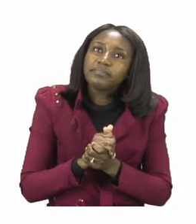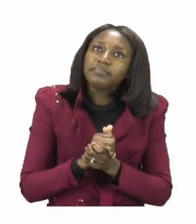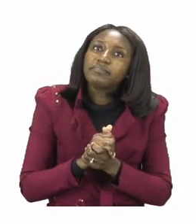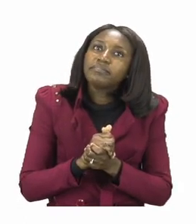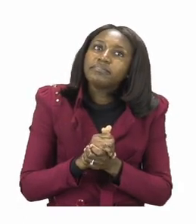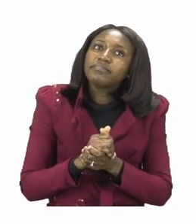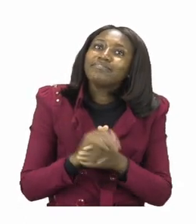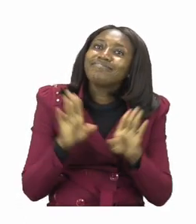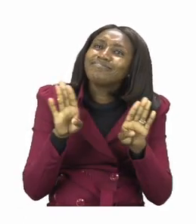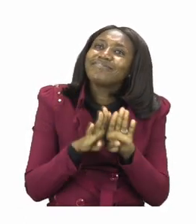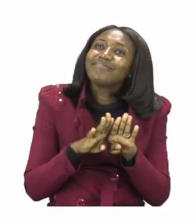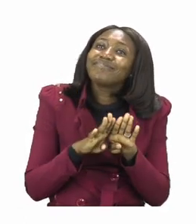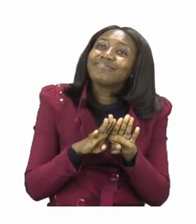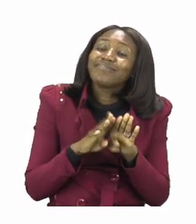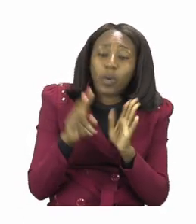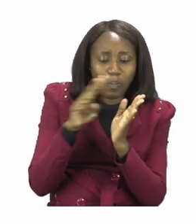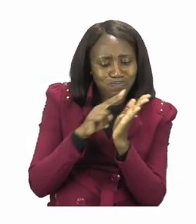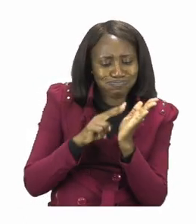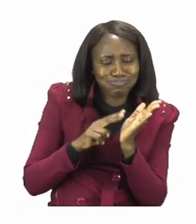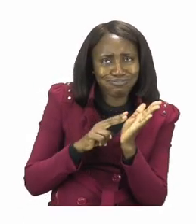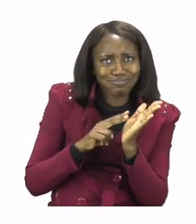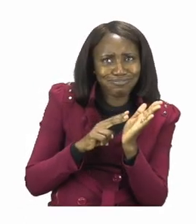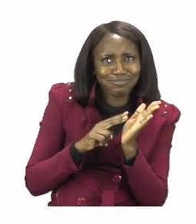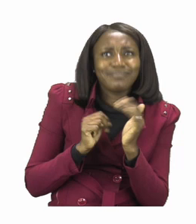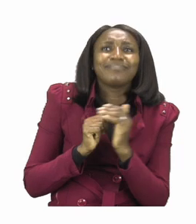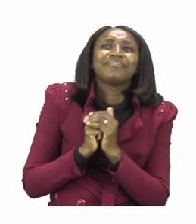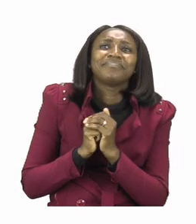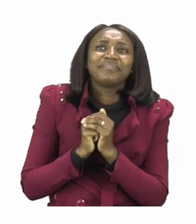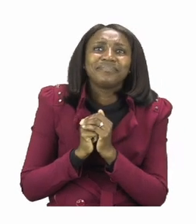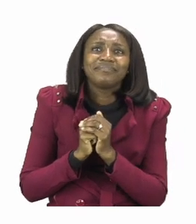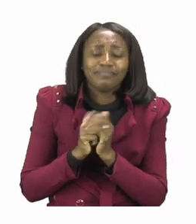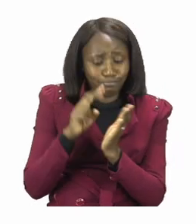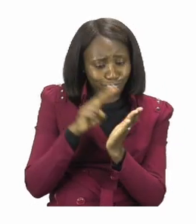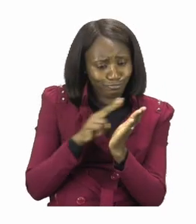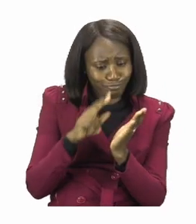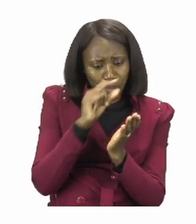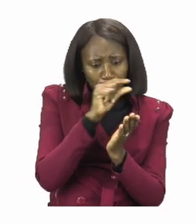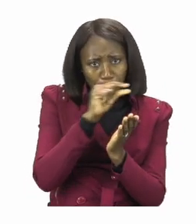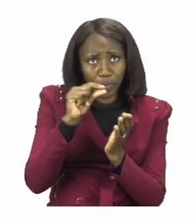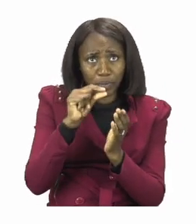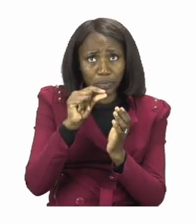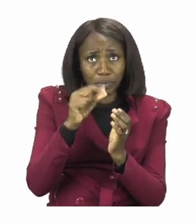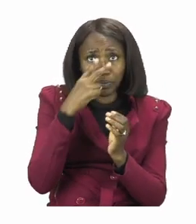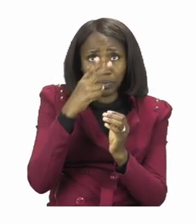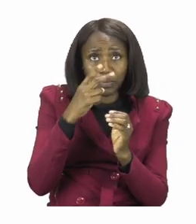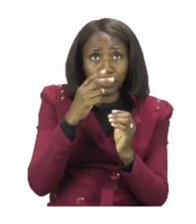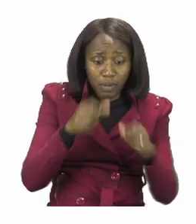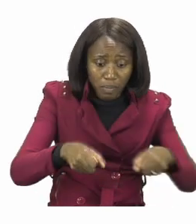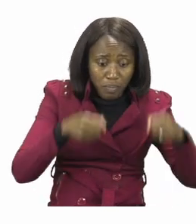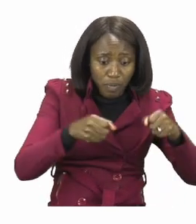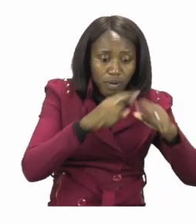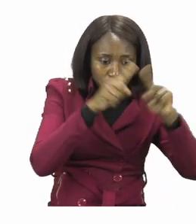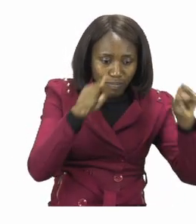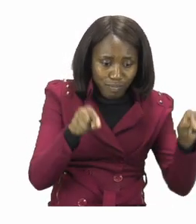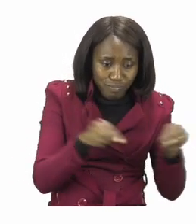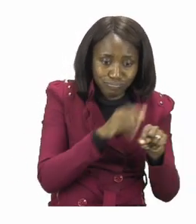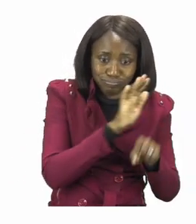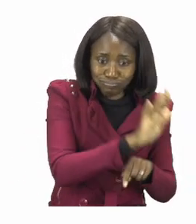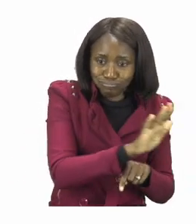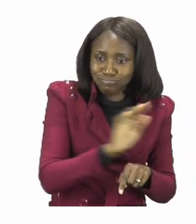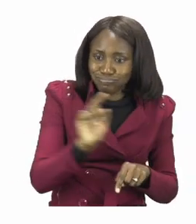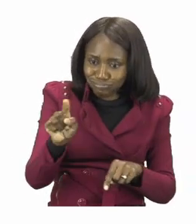be doing some reading. It is our job to read the words in each part, and then we